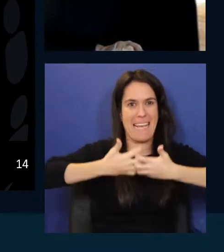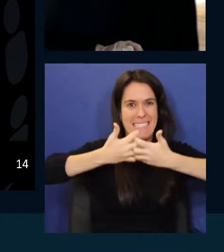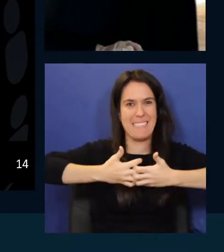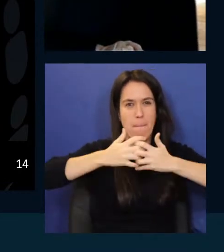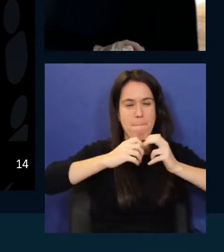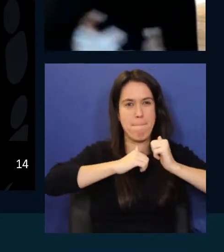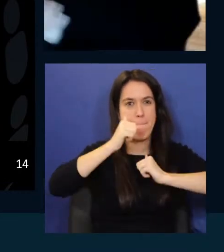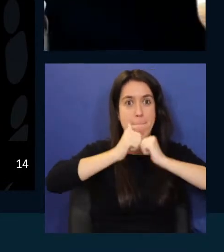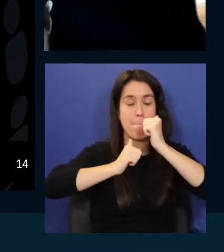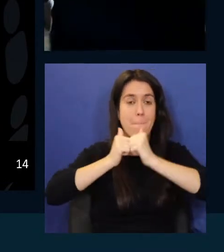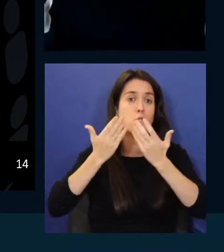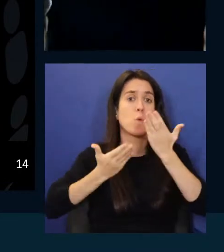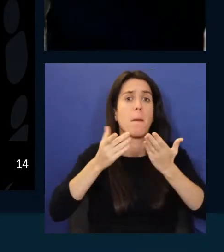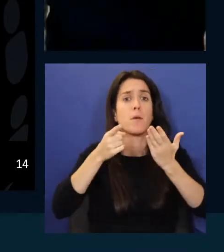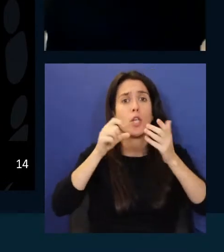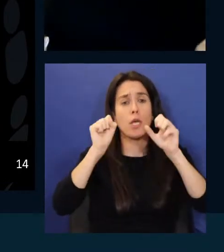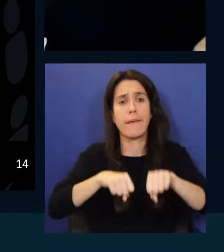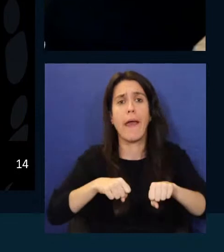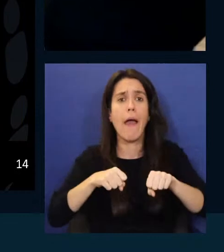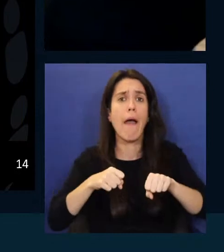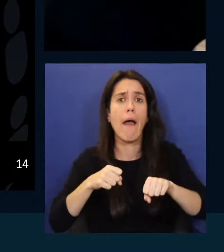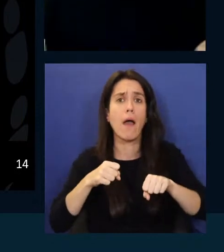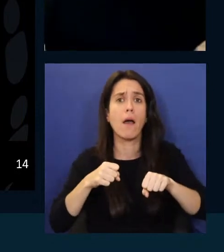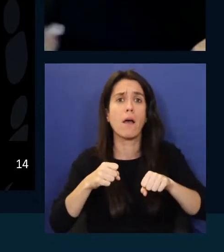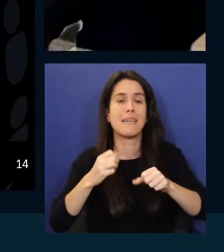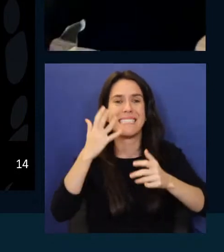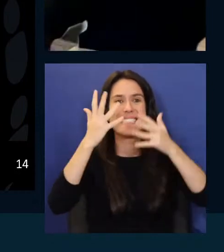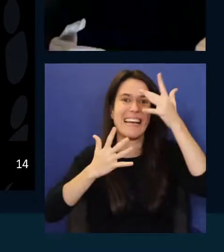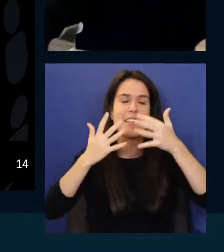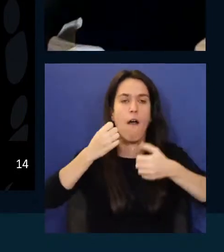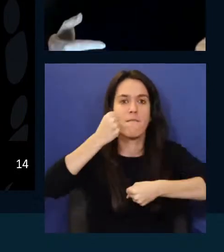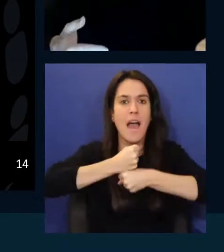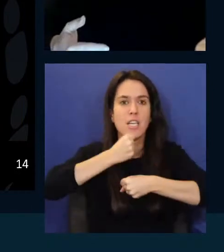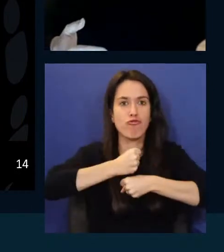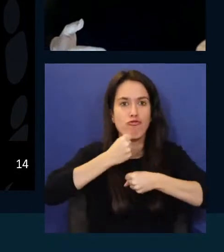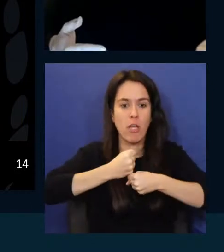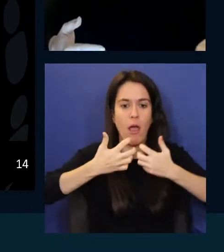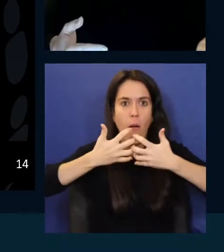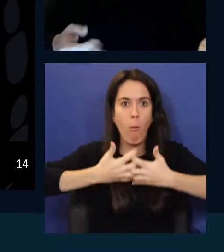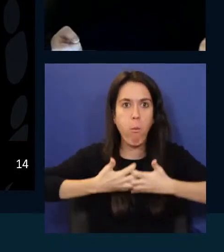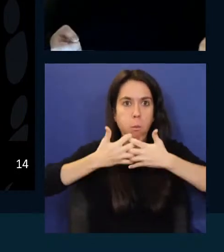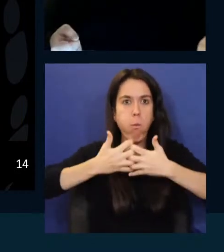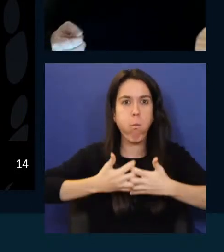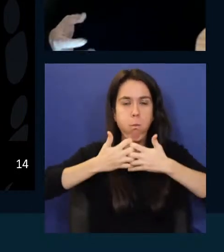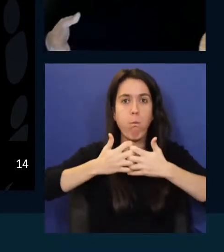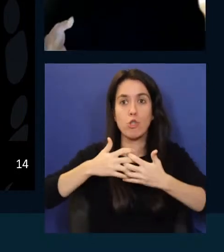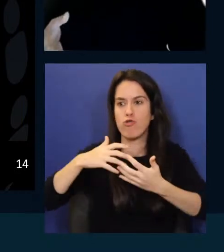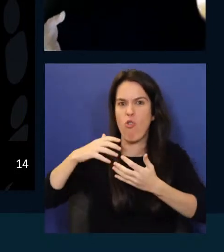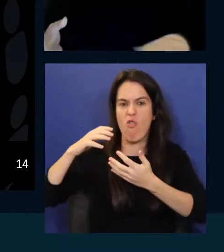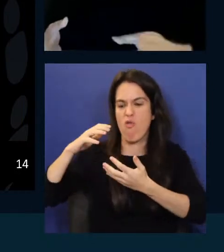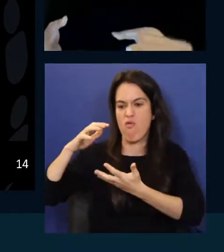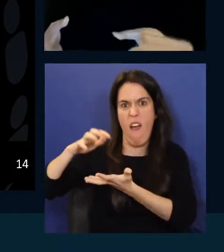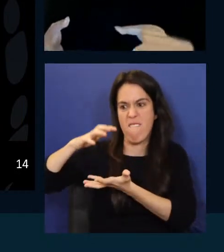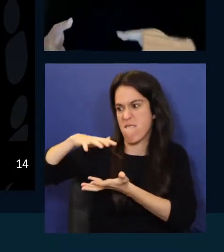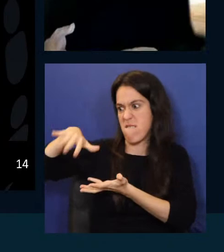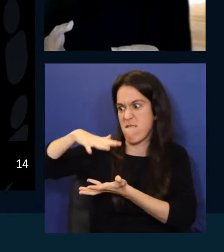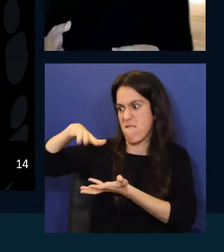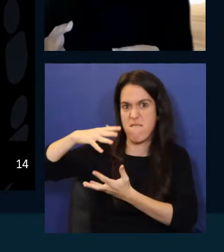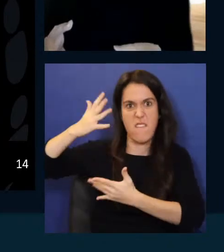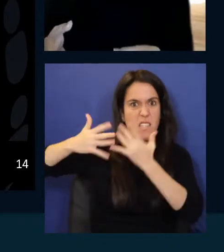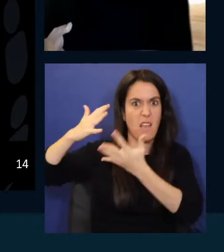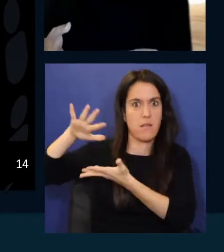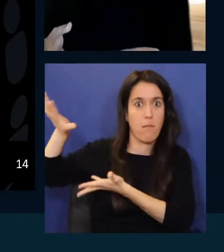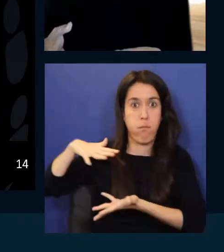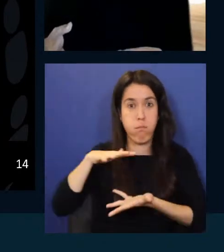for instance, use Data Factory to ingest Graph API data and then combining it with